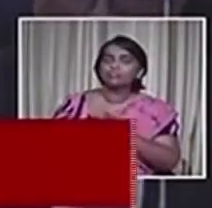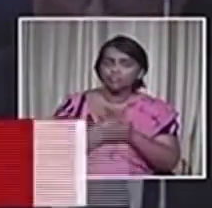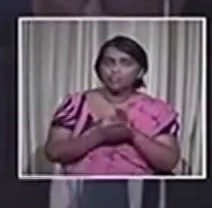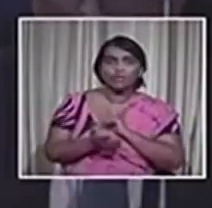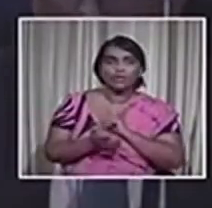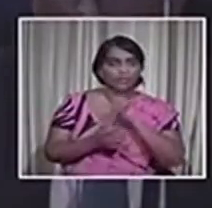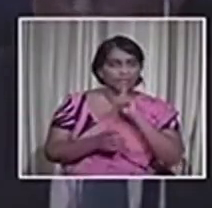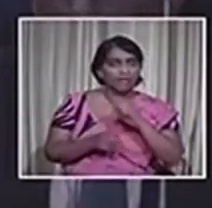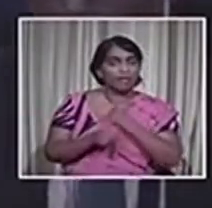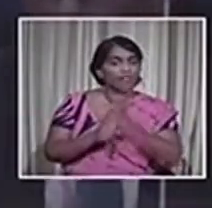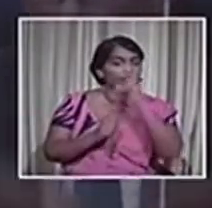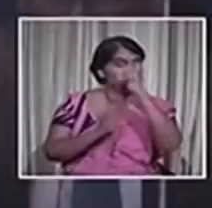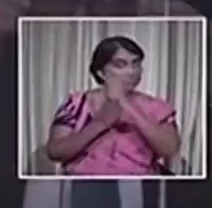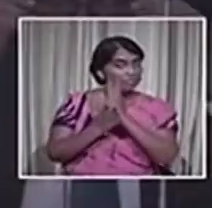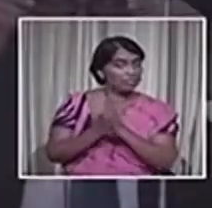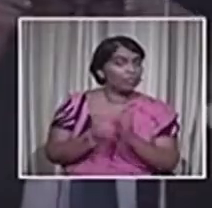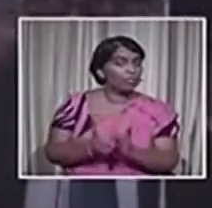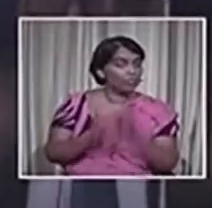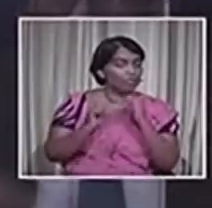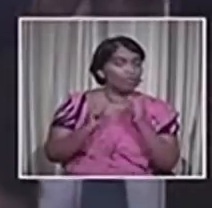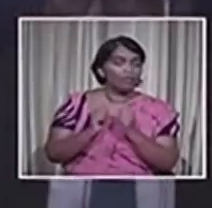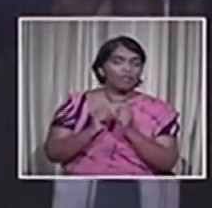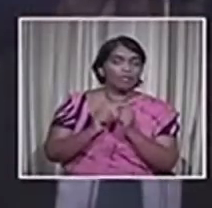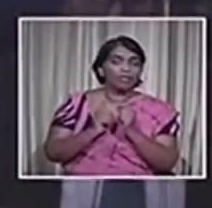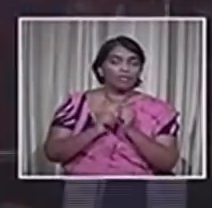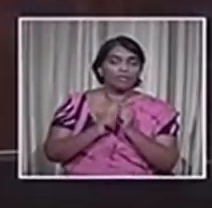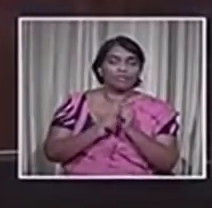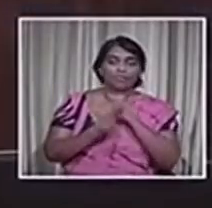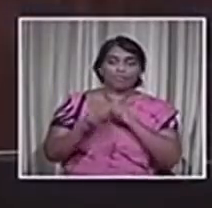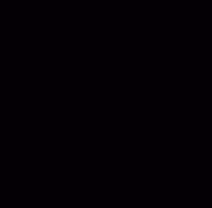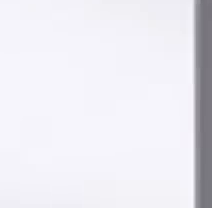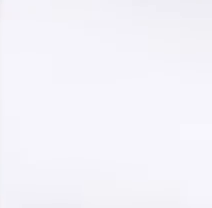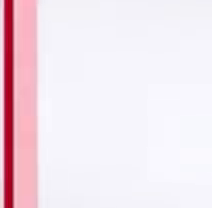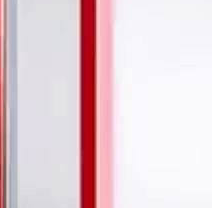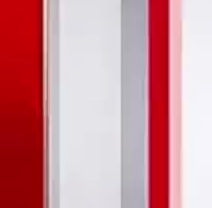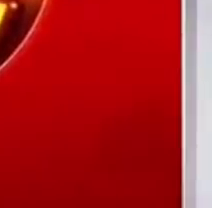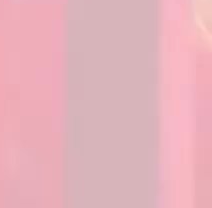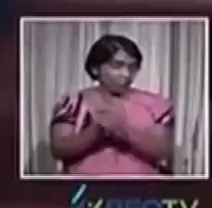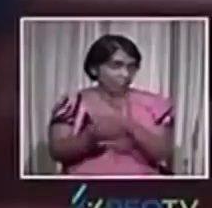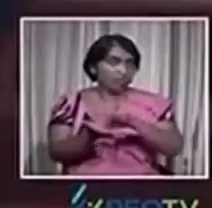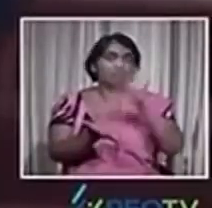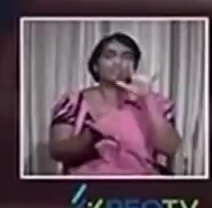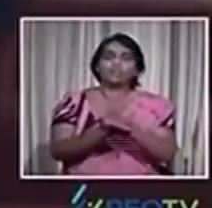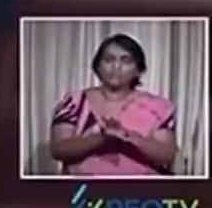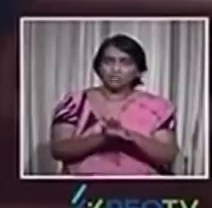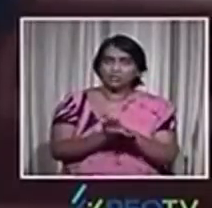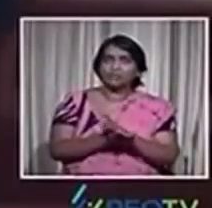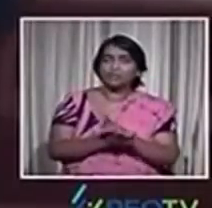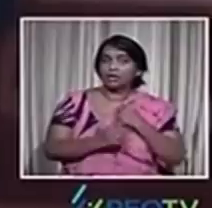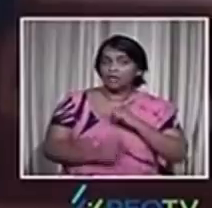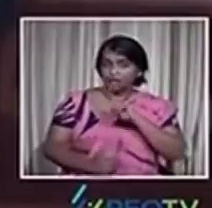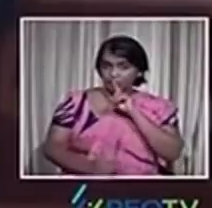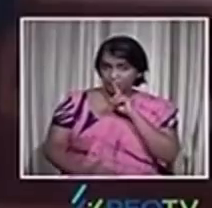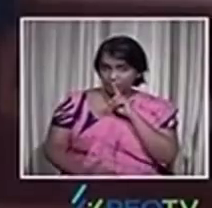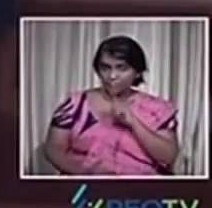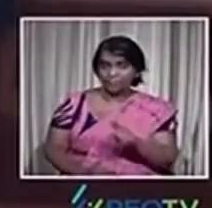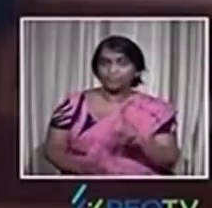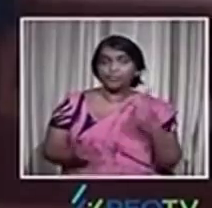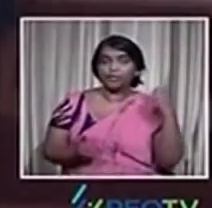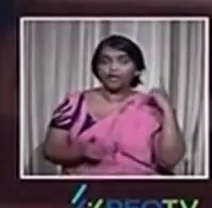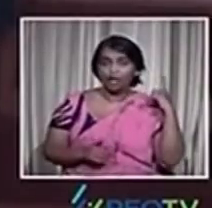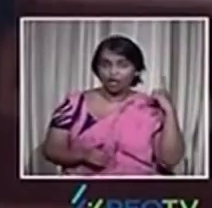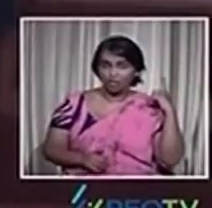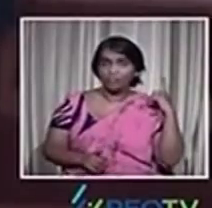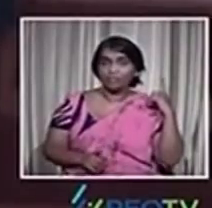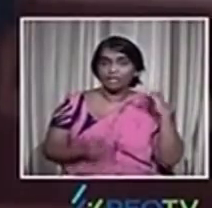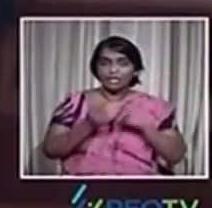Constitution. Not on the whims and fancies of we all. Today's parliamentary debate focused on the status quo